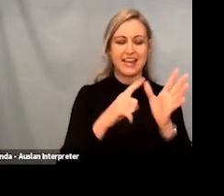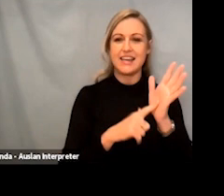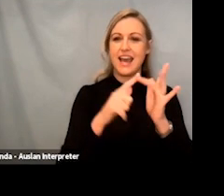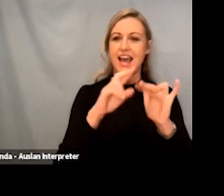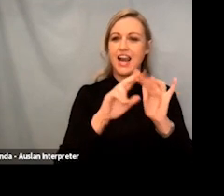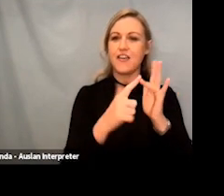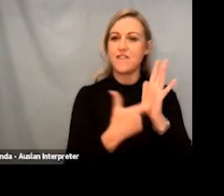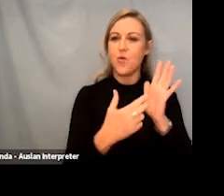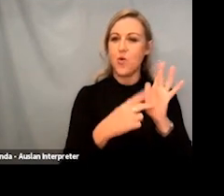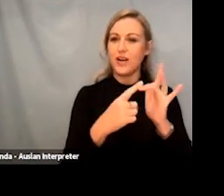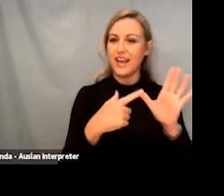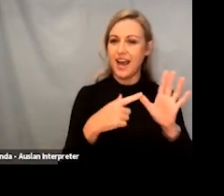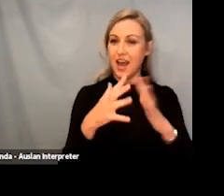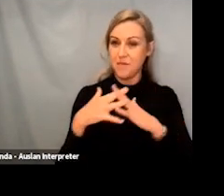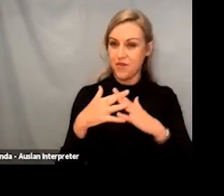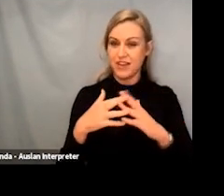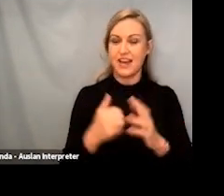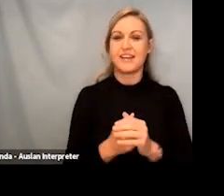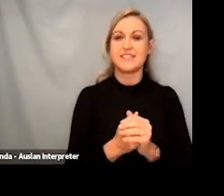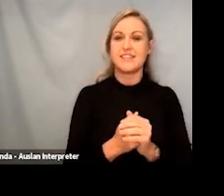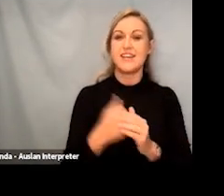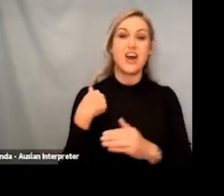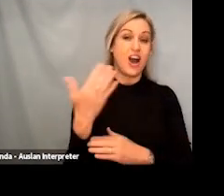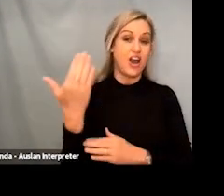and recently appointed head